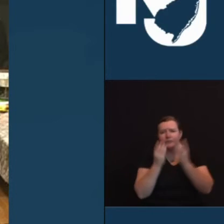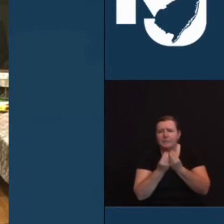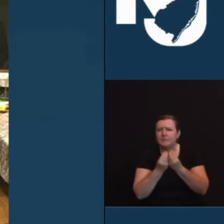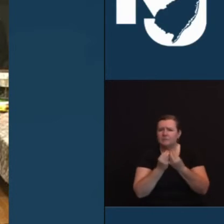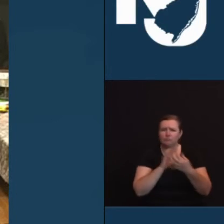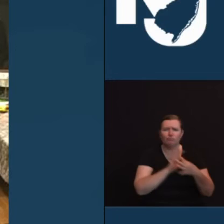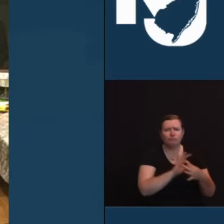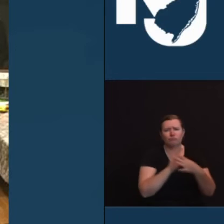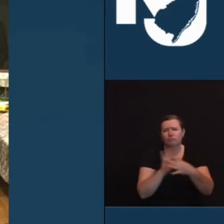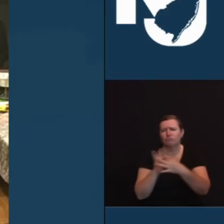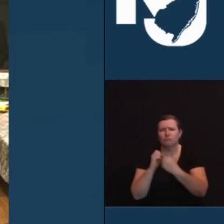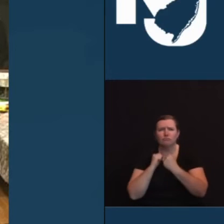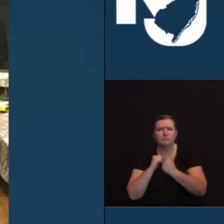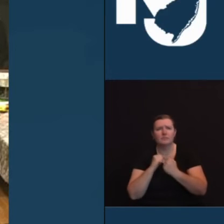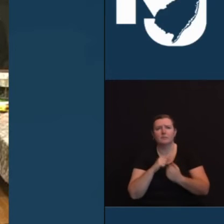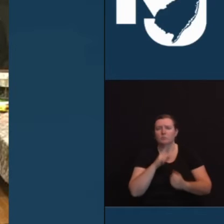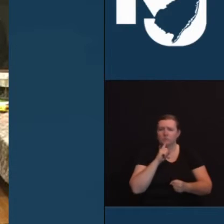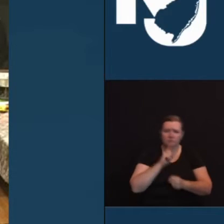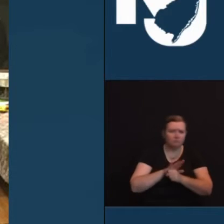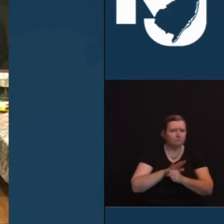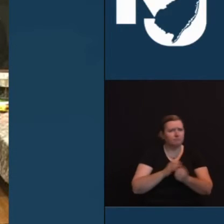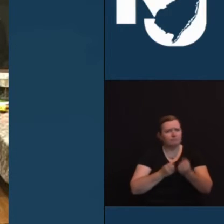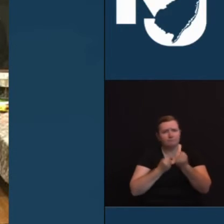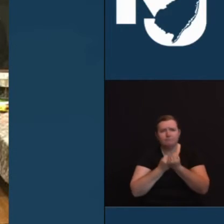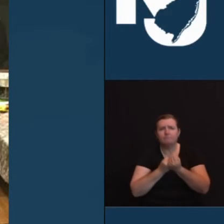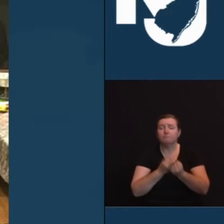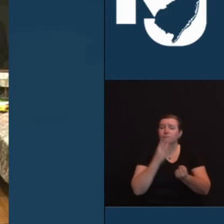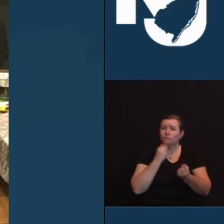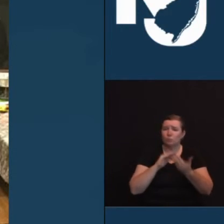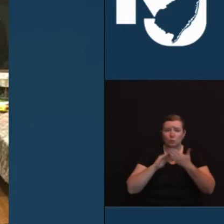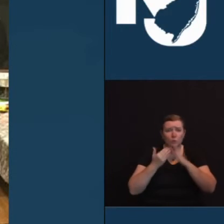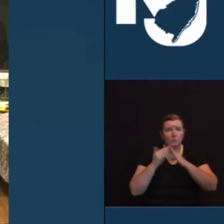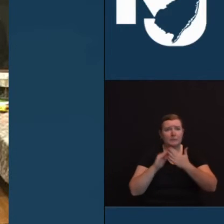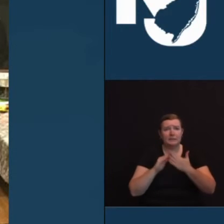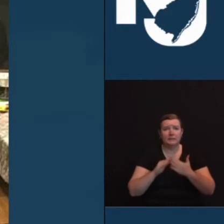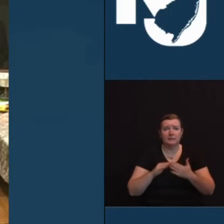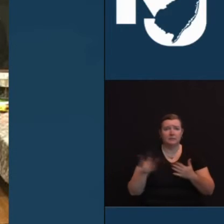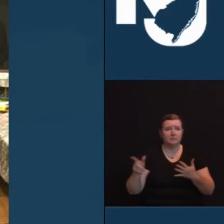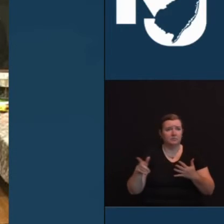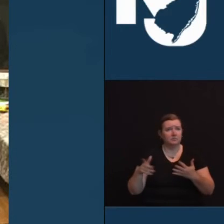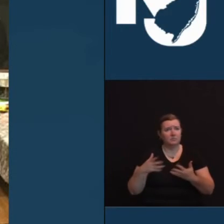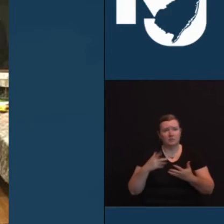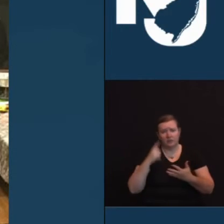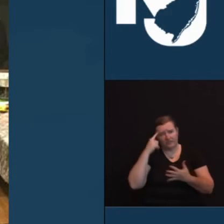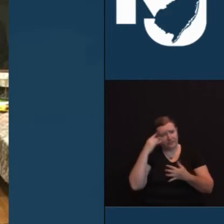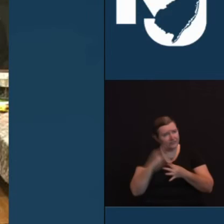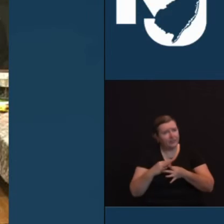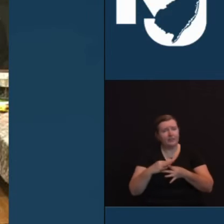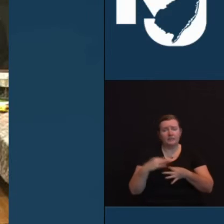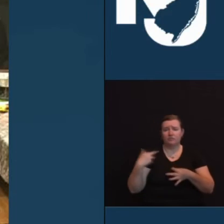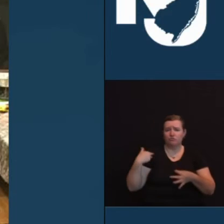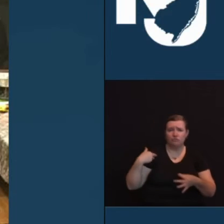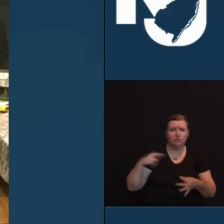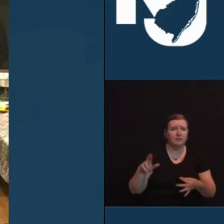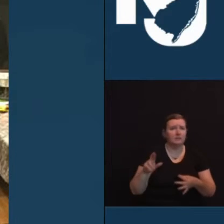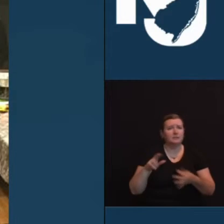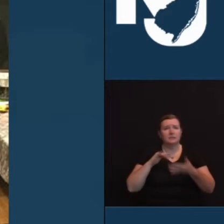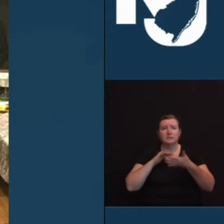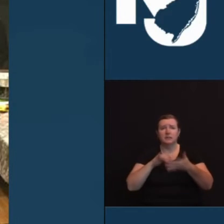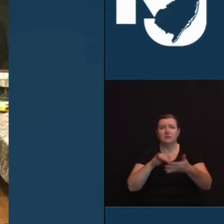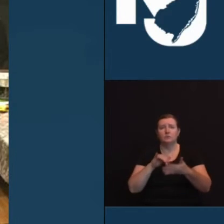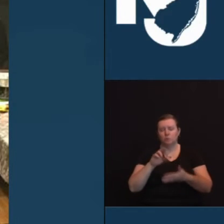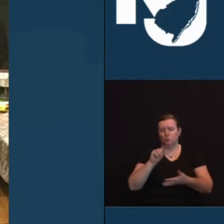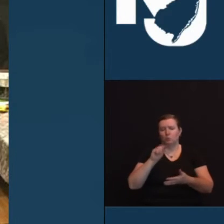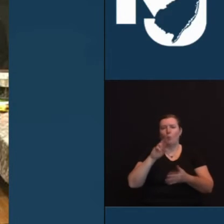community as well as to his faith and to the study of the Torah. And through this, he selflessly supported families